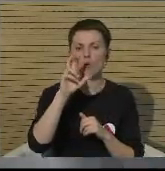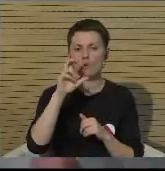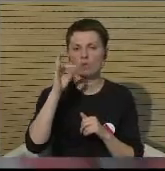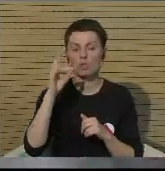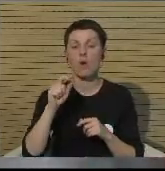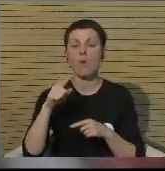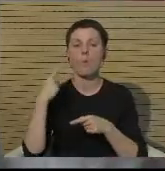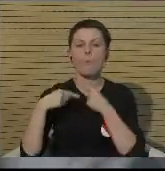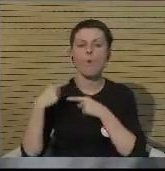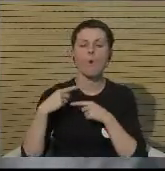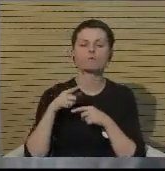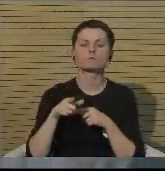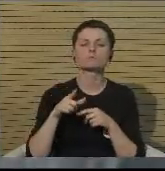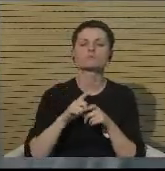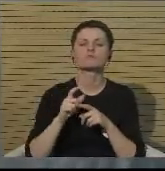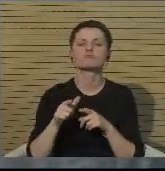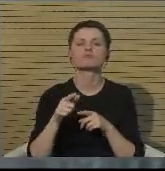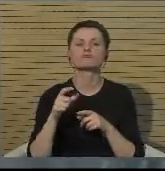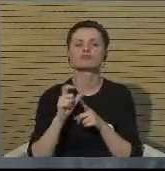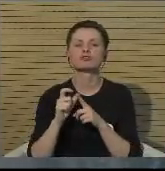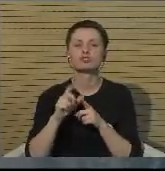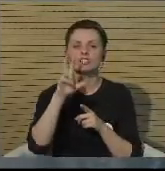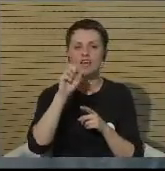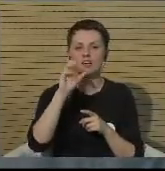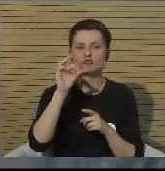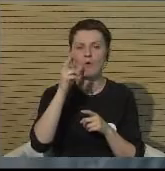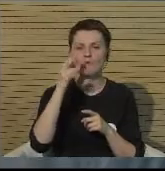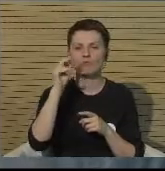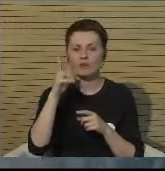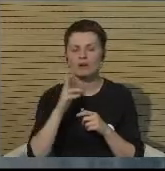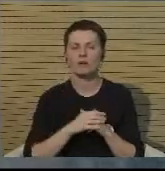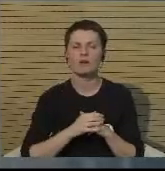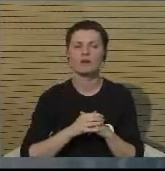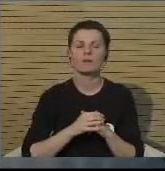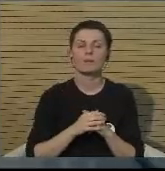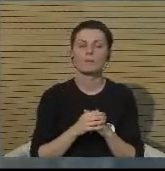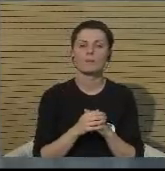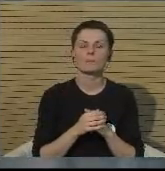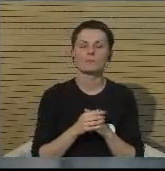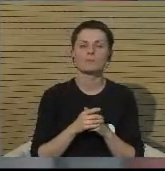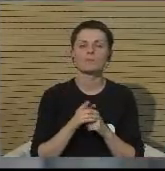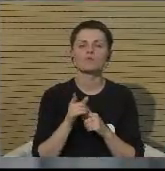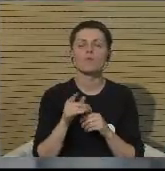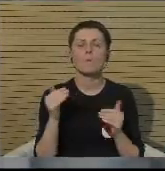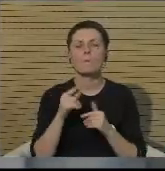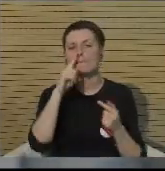Vorokhta comes from a verb, vorokhtita.